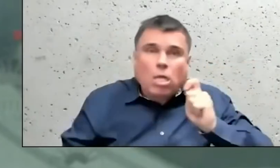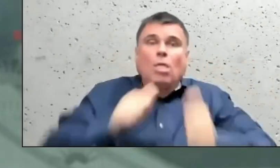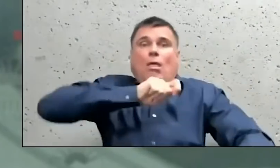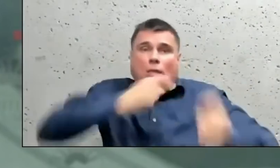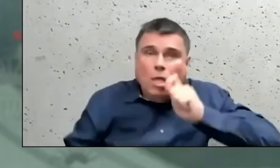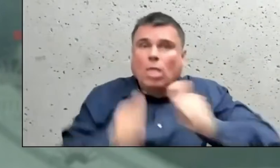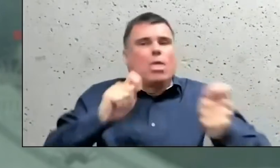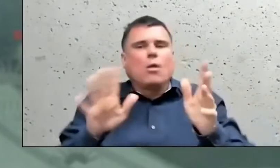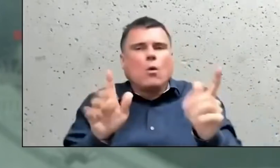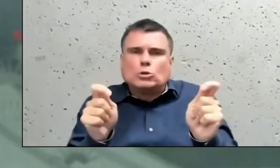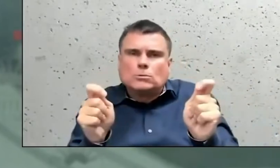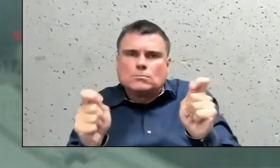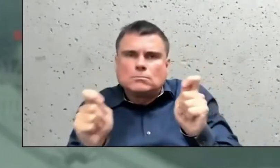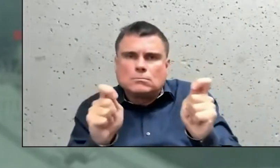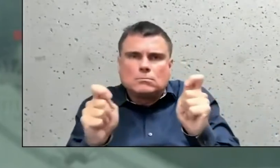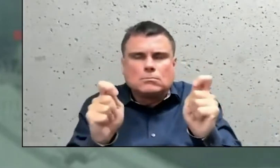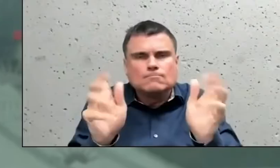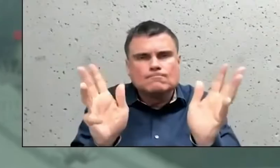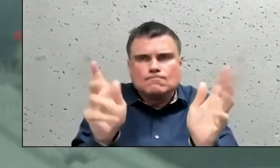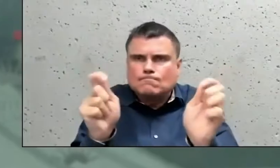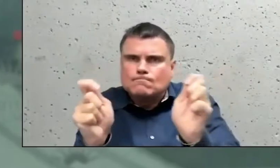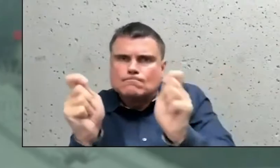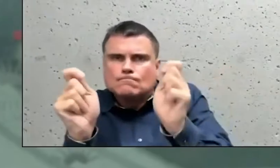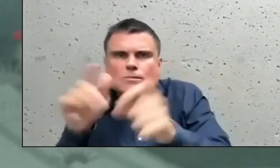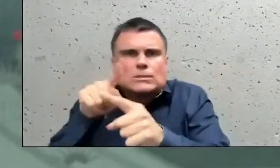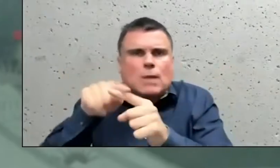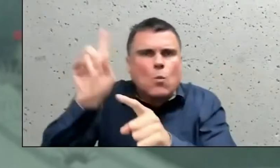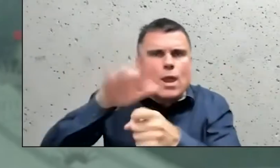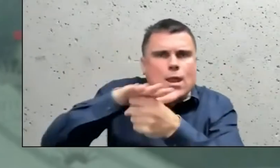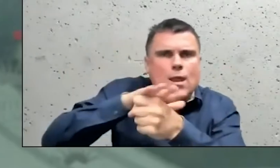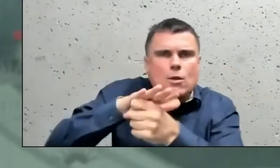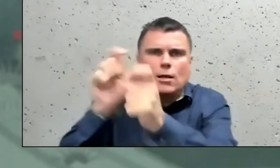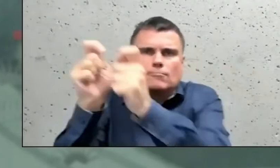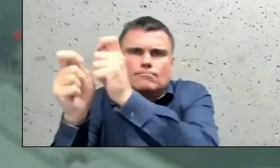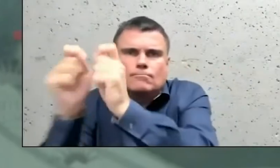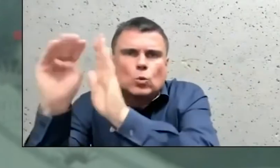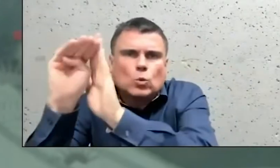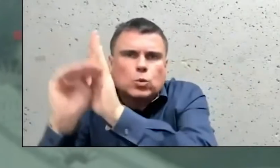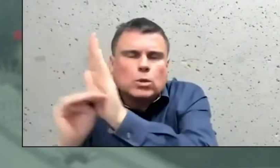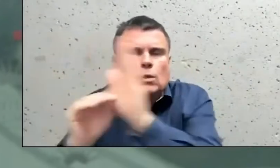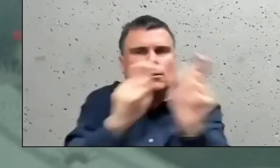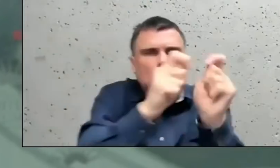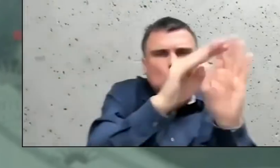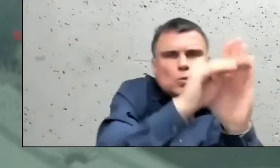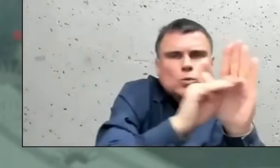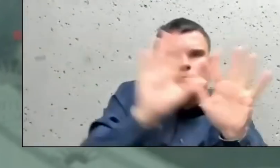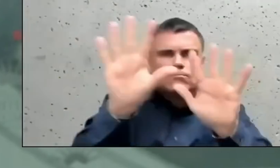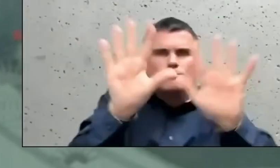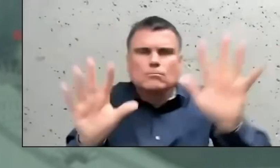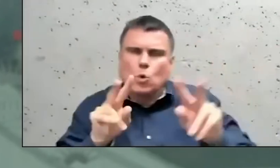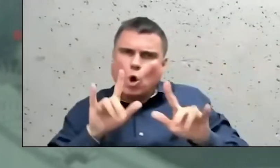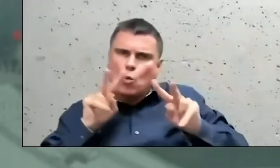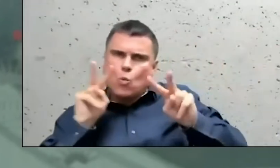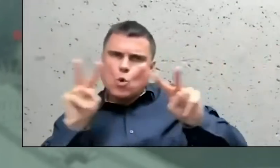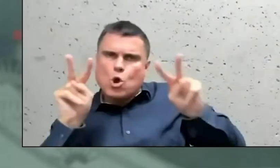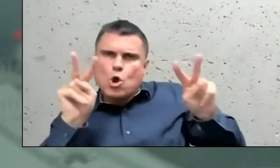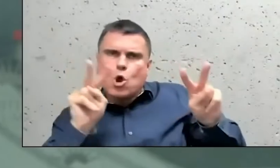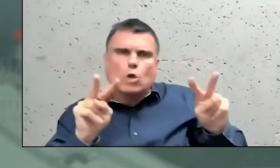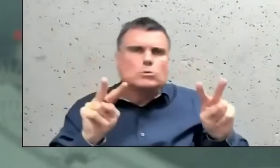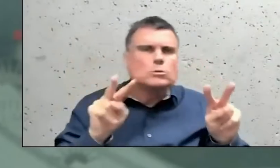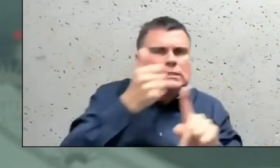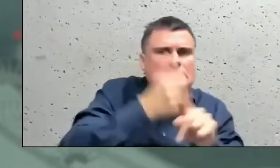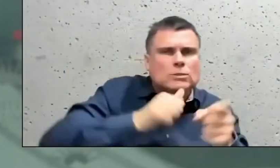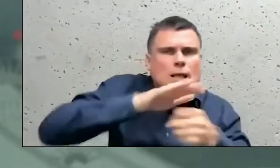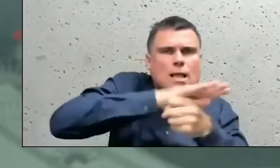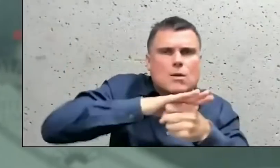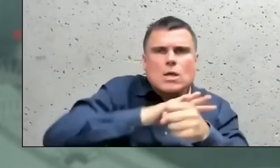but we continue to actively monitor our progress in every area of the province. And we will continue to be cautious in